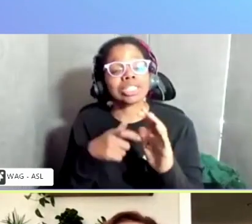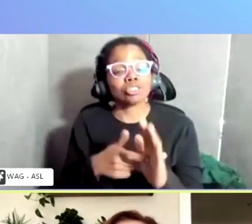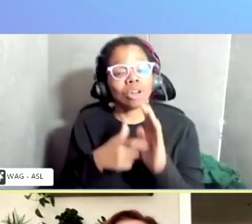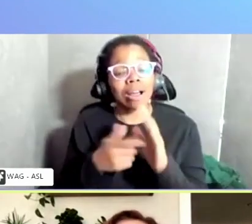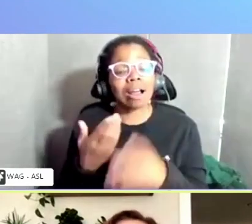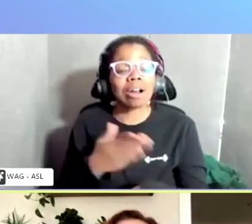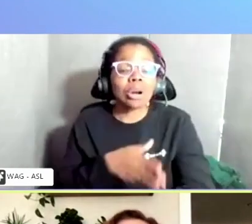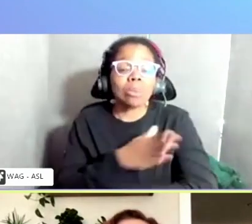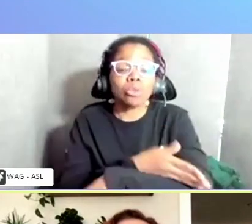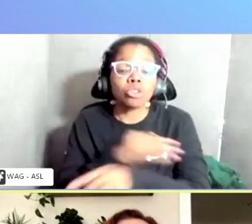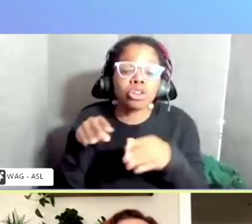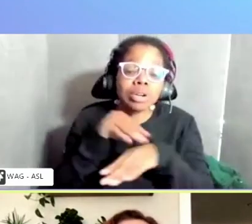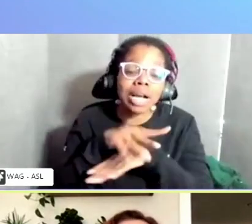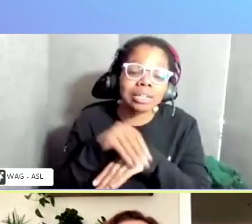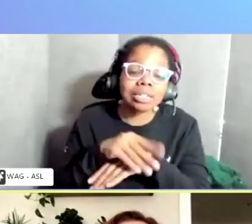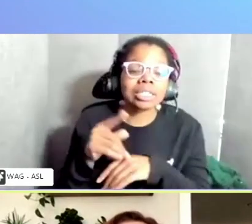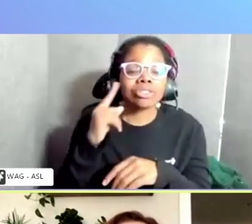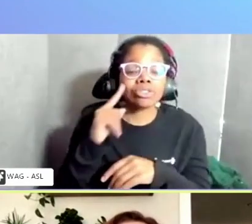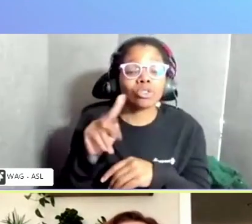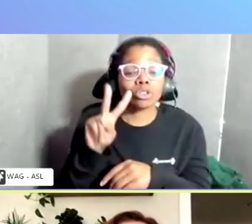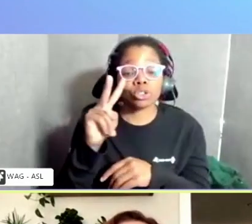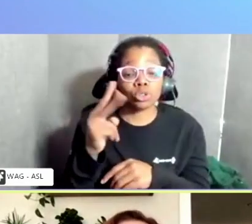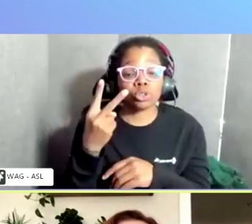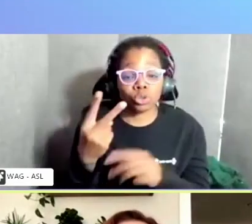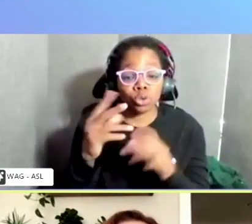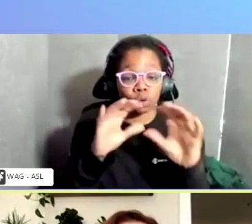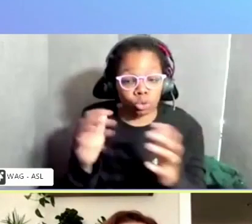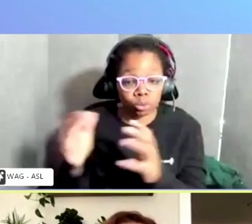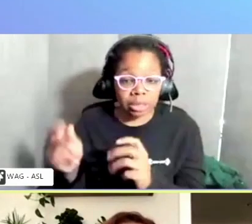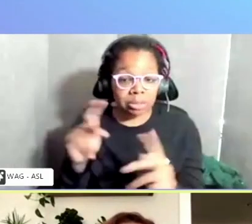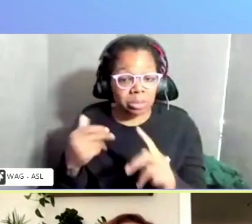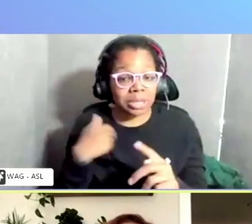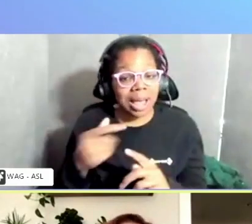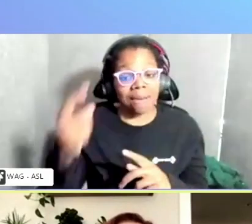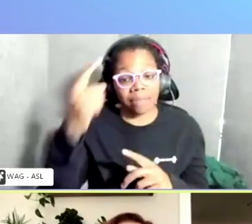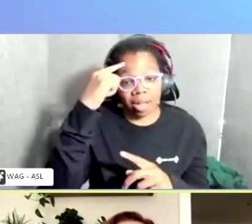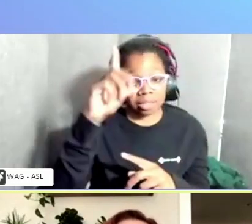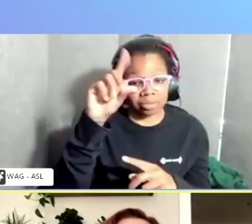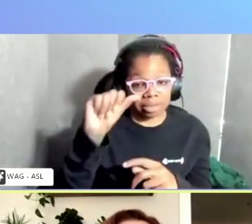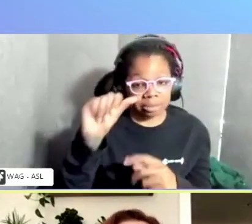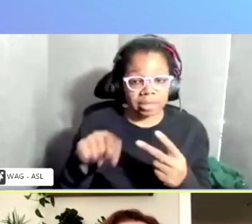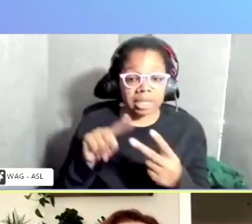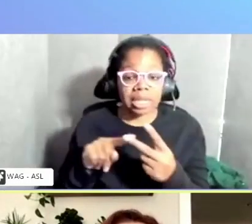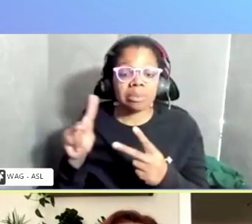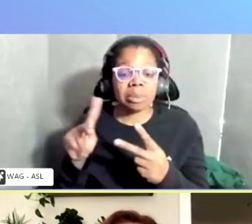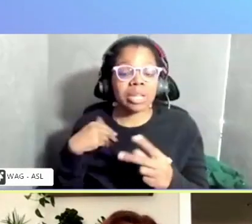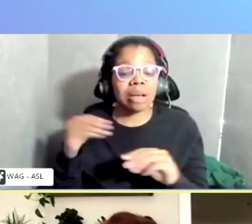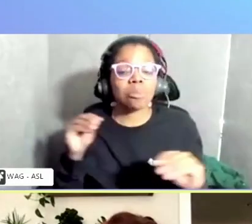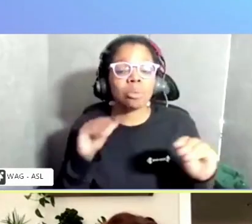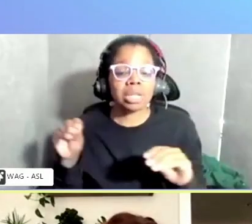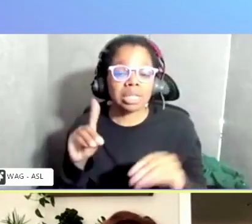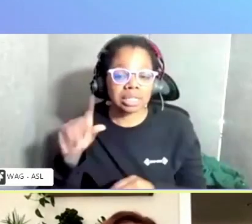guidance for, especially for 2 groups, people with cognitive disabilities and people with mobility